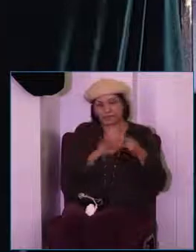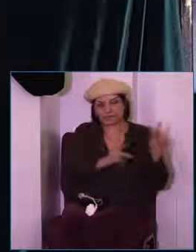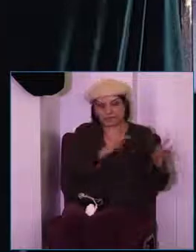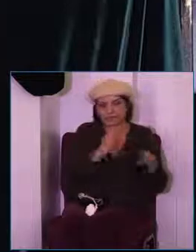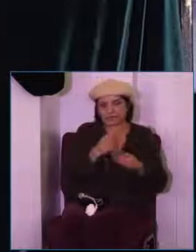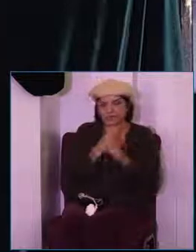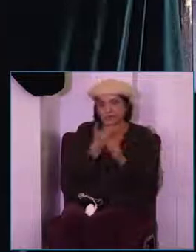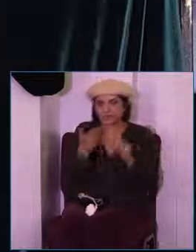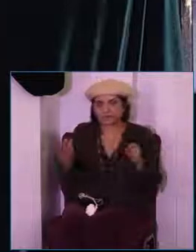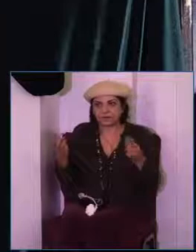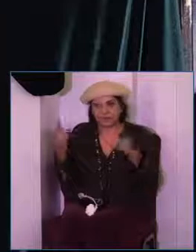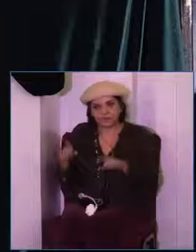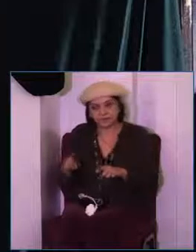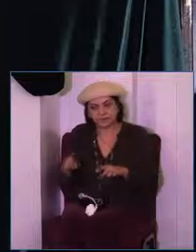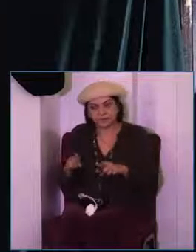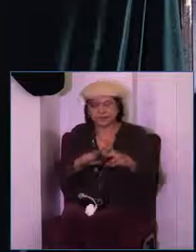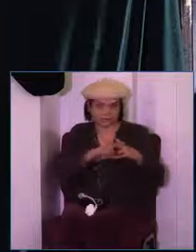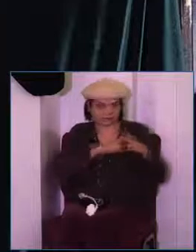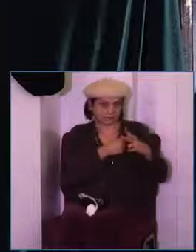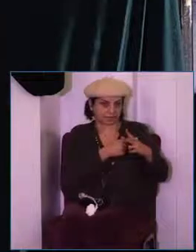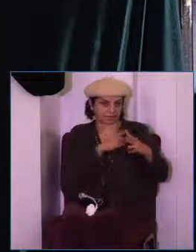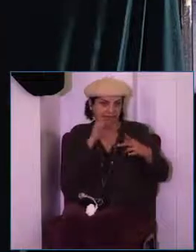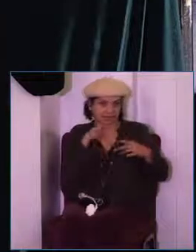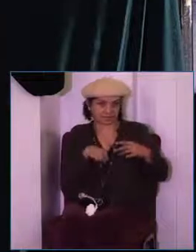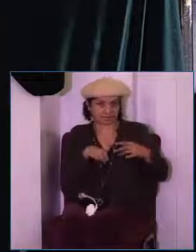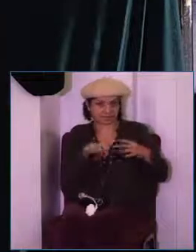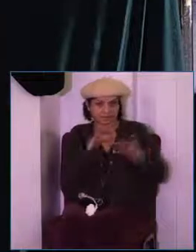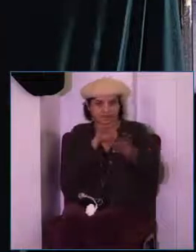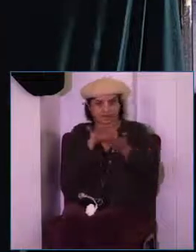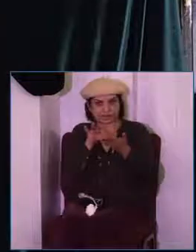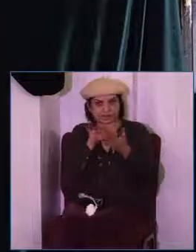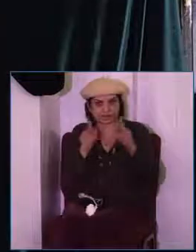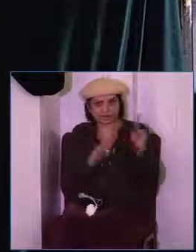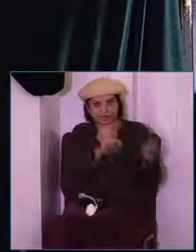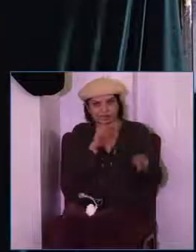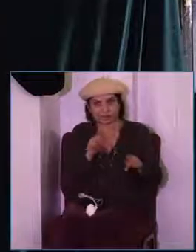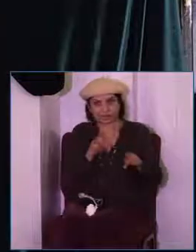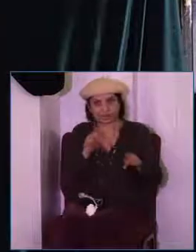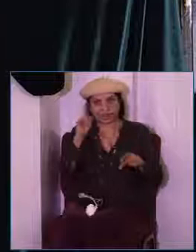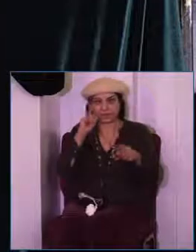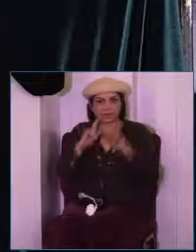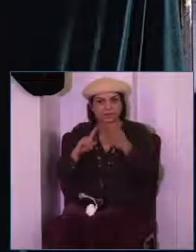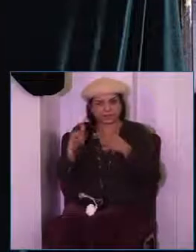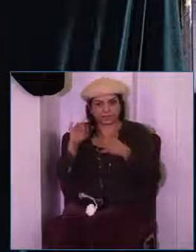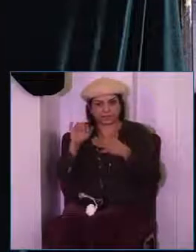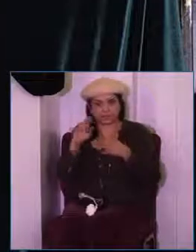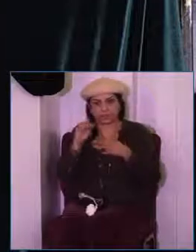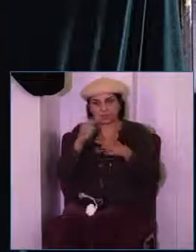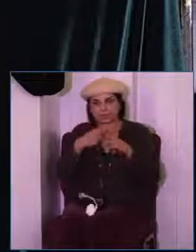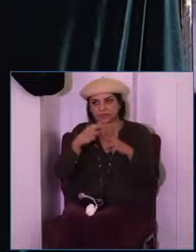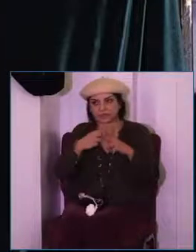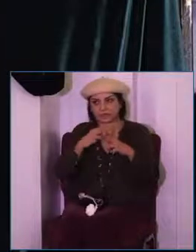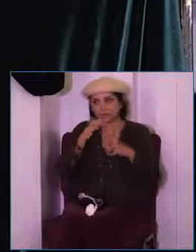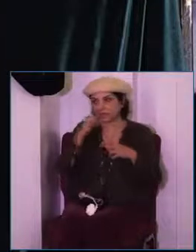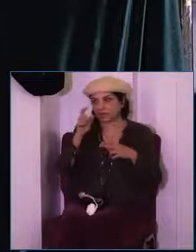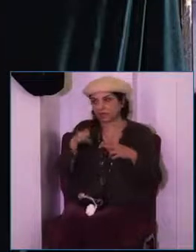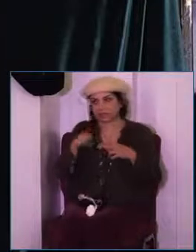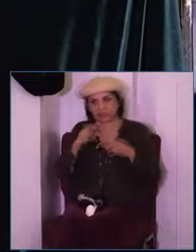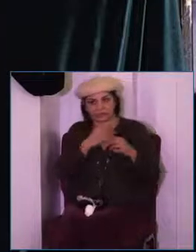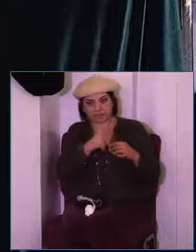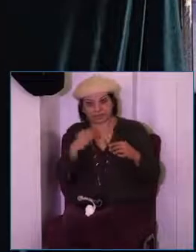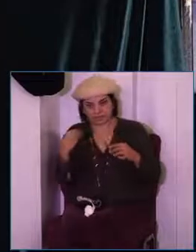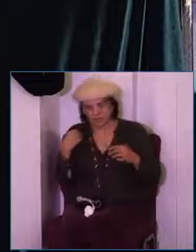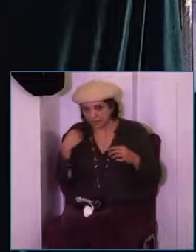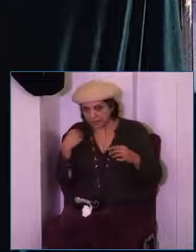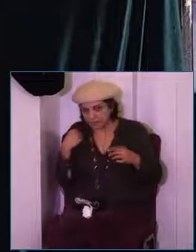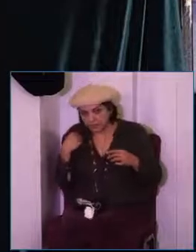things happen. But at the beginning, we're going to need to count the people, and we have to check names. You do not have to be a member of the